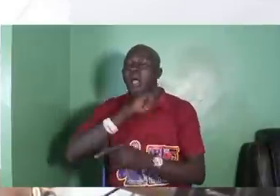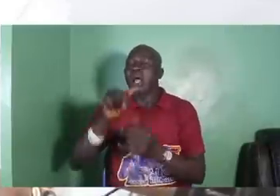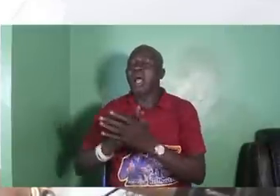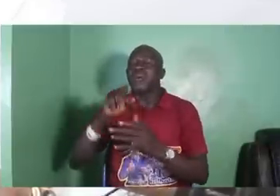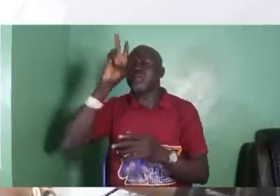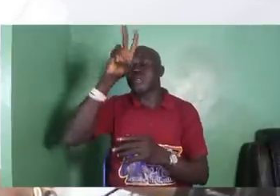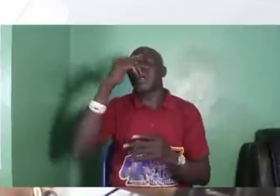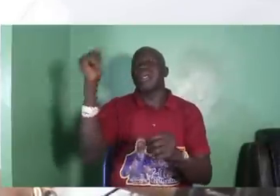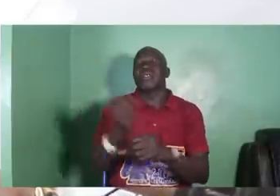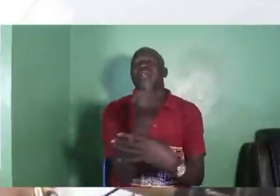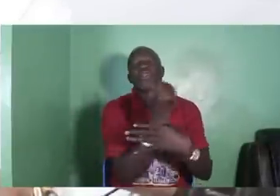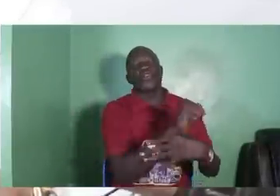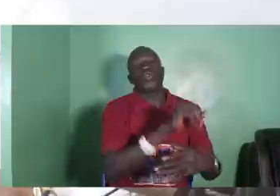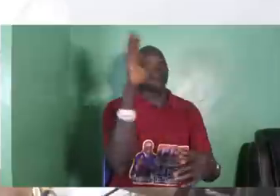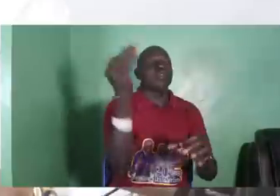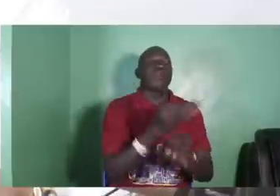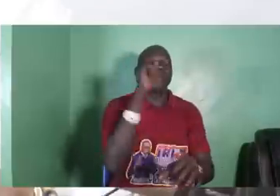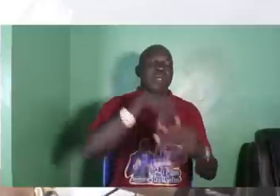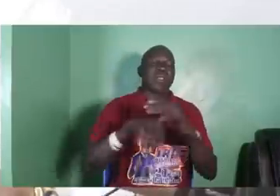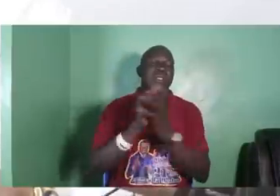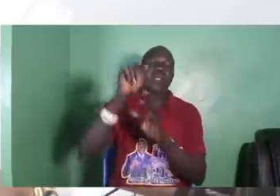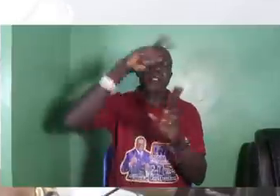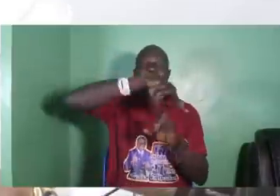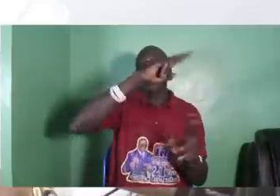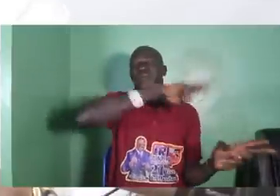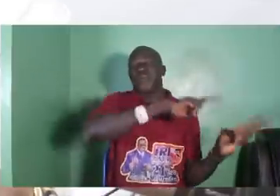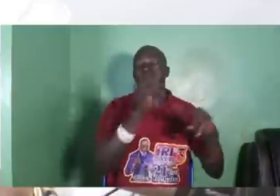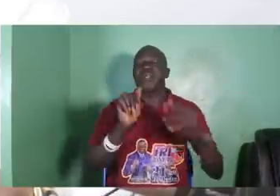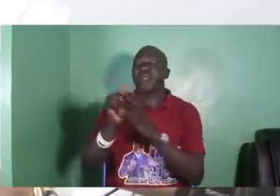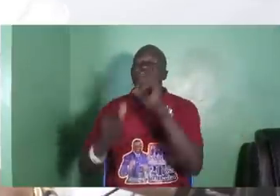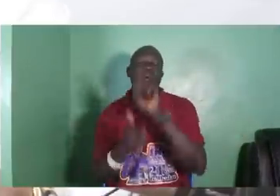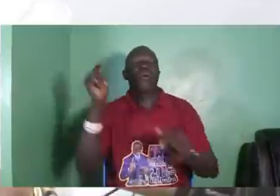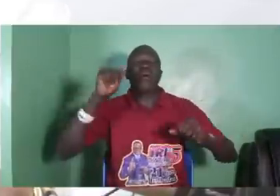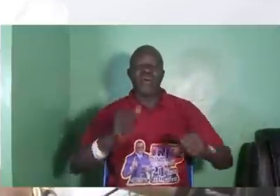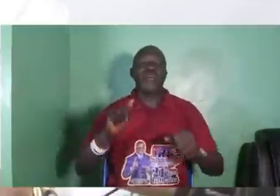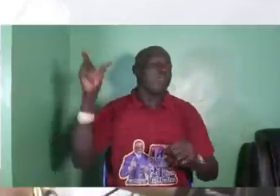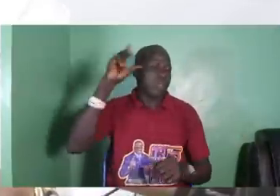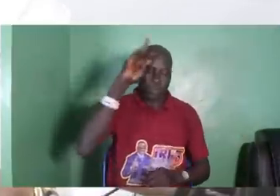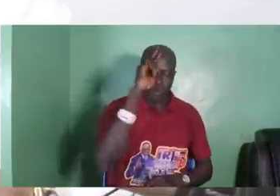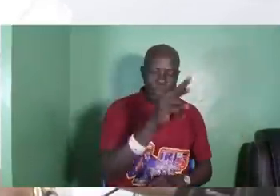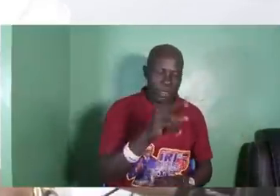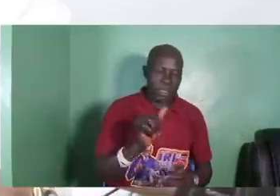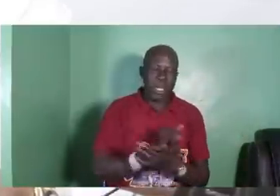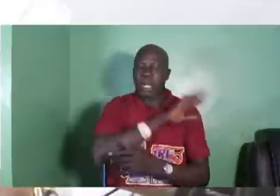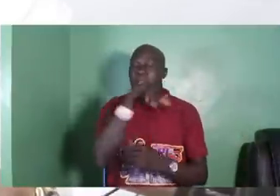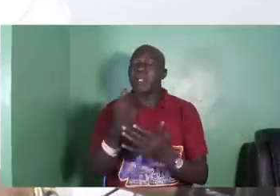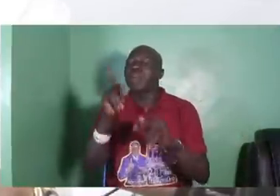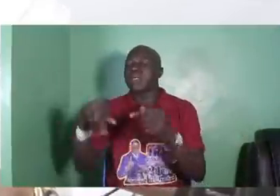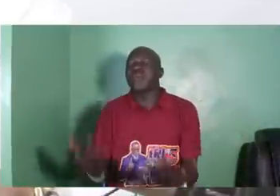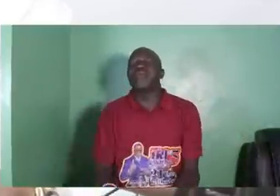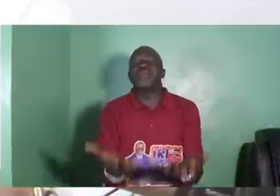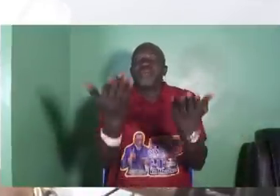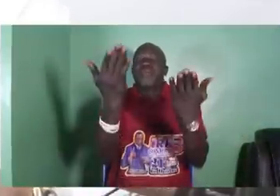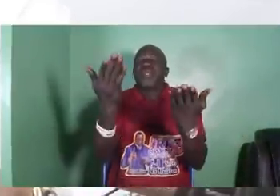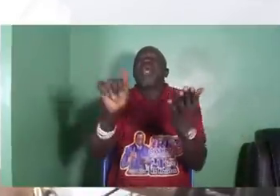igbagbo meji, we are going to share two symbol of faith ni so mo ni in tonight, o ma ni agbara, it's be powerful. E gbo mi sa, listen sir, eni to gbe mi dide, the Lord